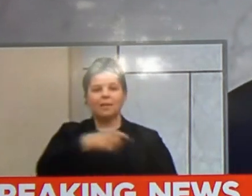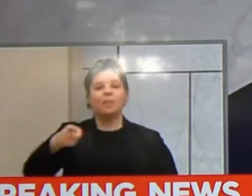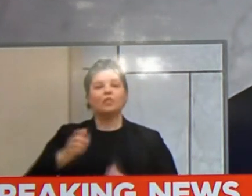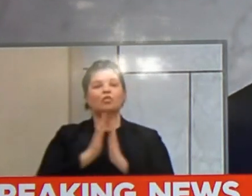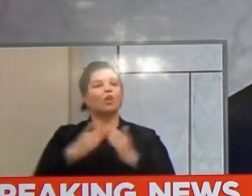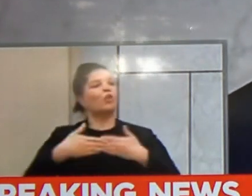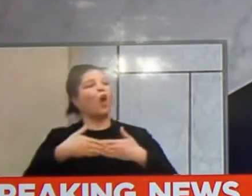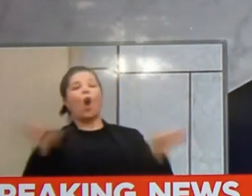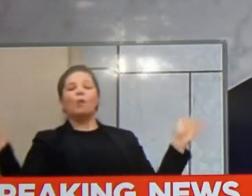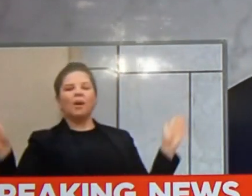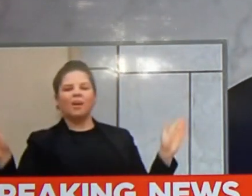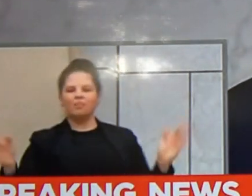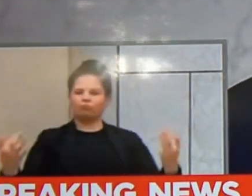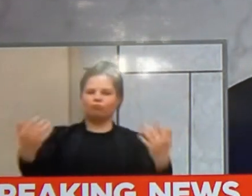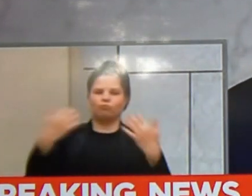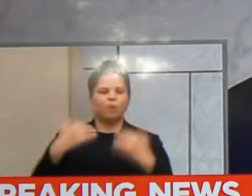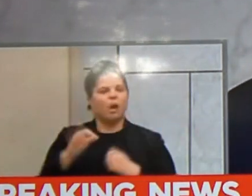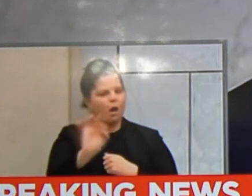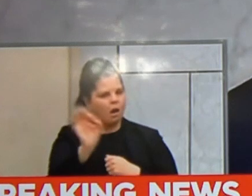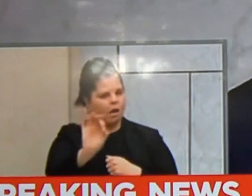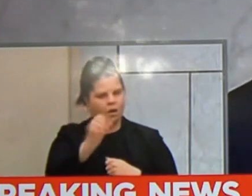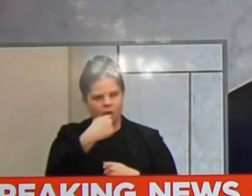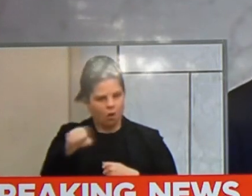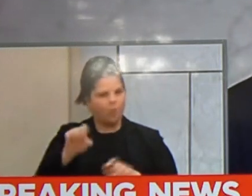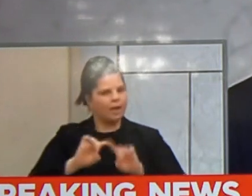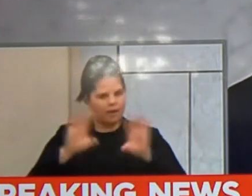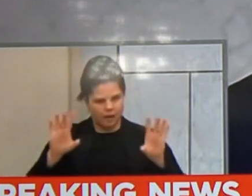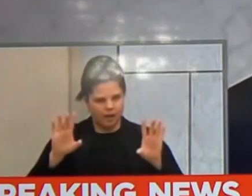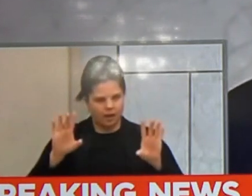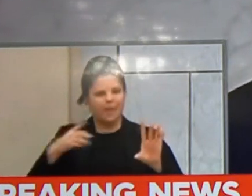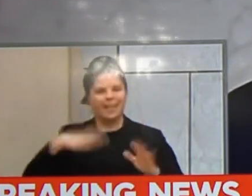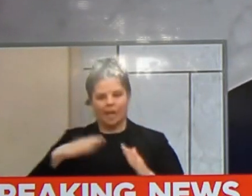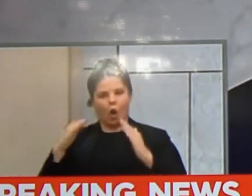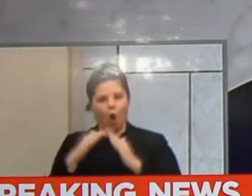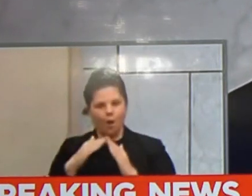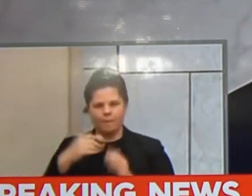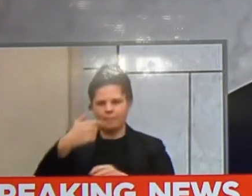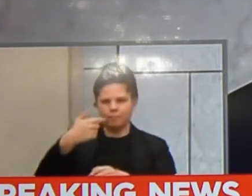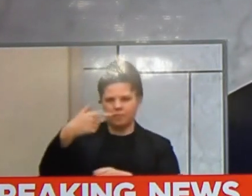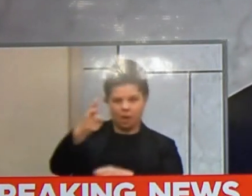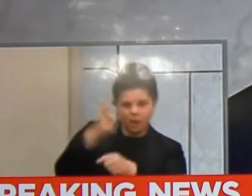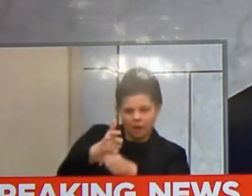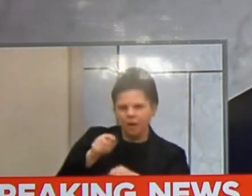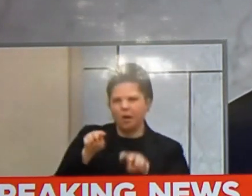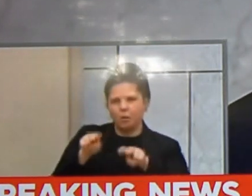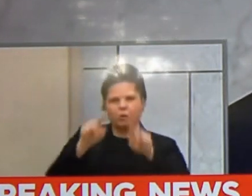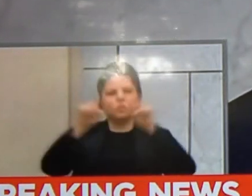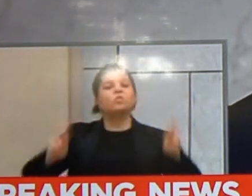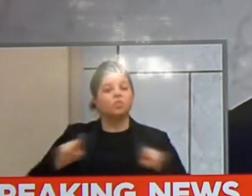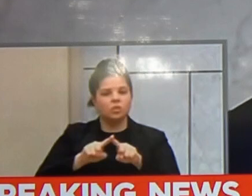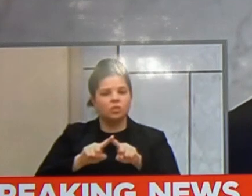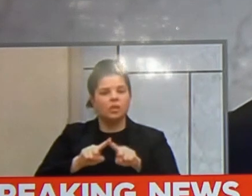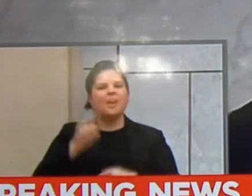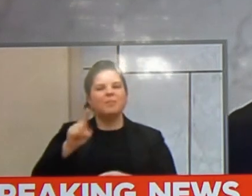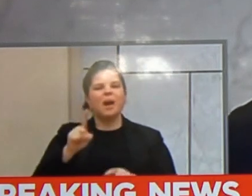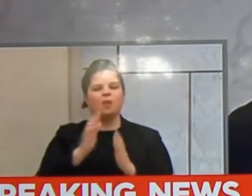open, places of worship are not open. I want to be very clear about that. But we've had a lot of feedback from religious communities that there are ways